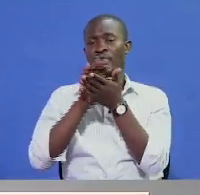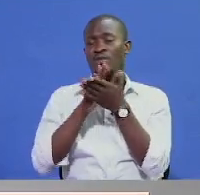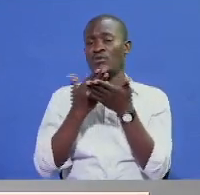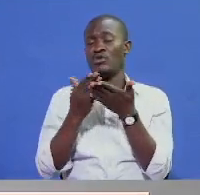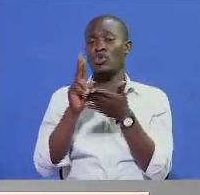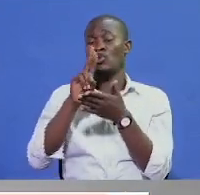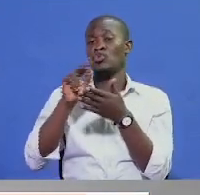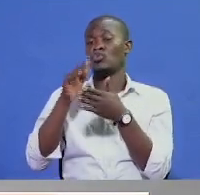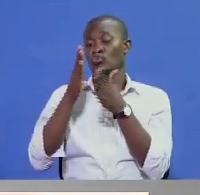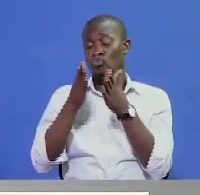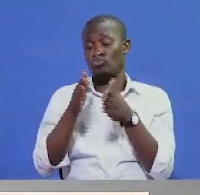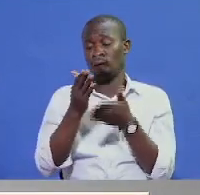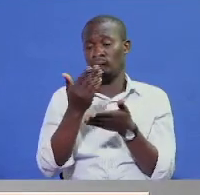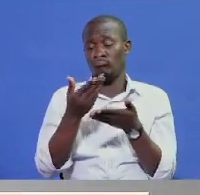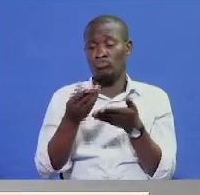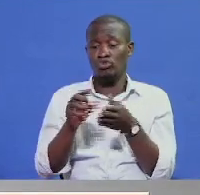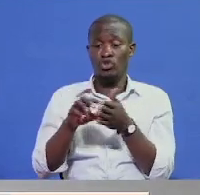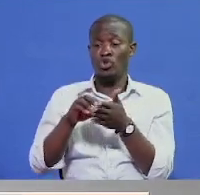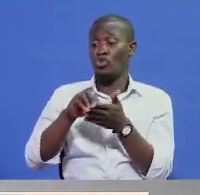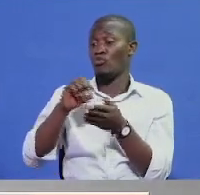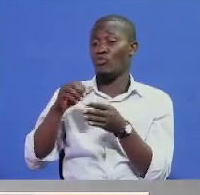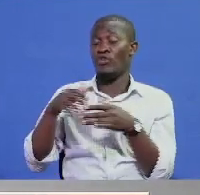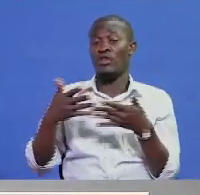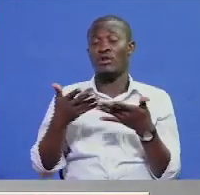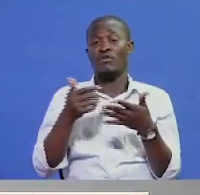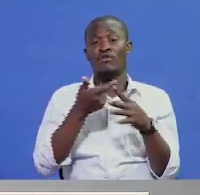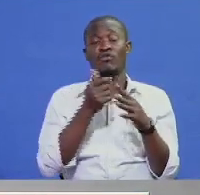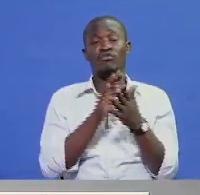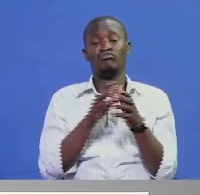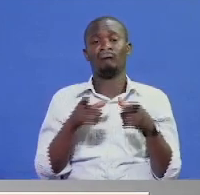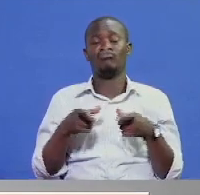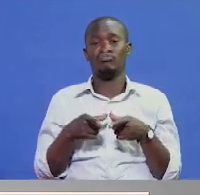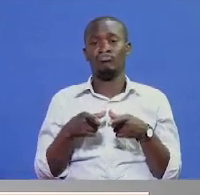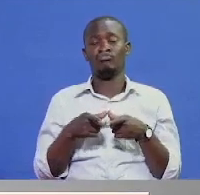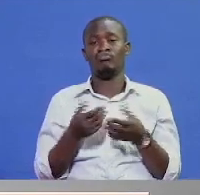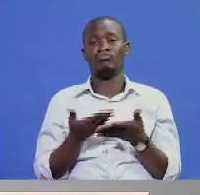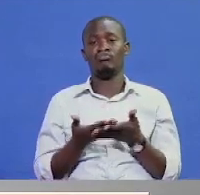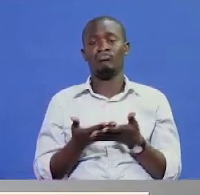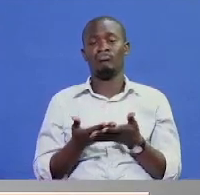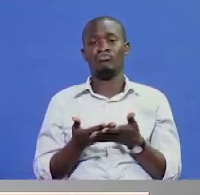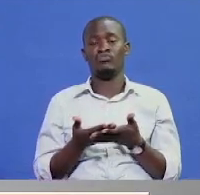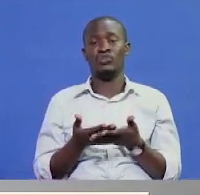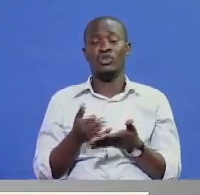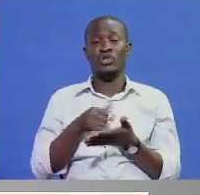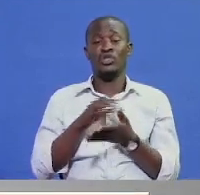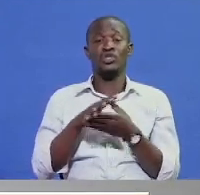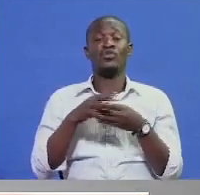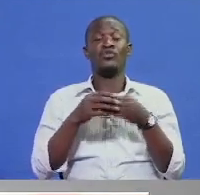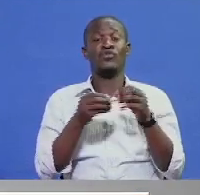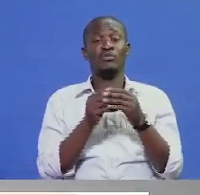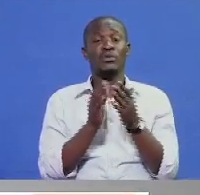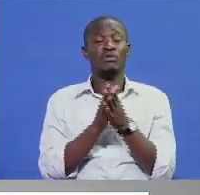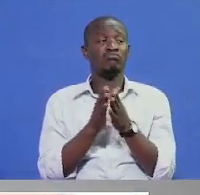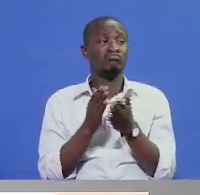atawezaje kukitoa kutoka kwa sehemu yake ya siri? So it forms a suction.